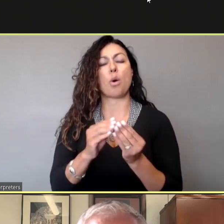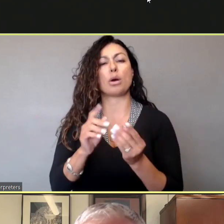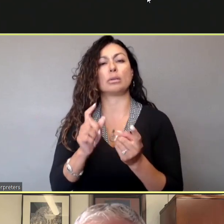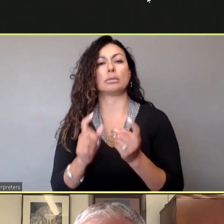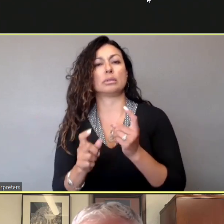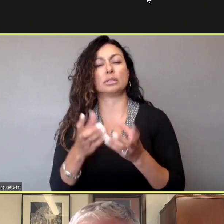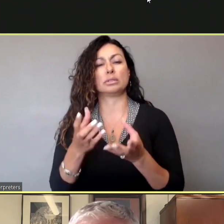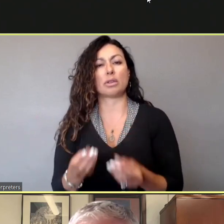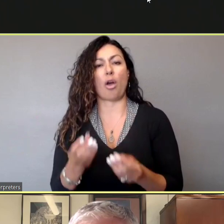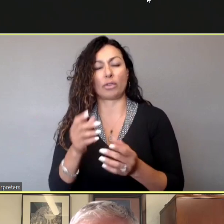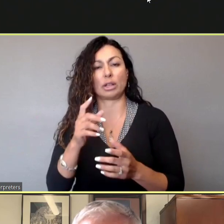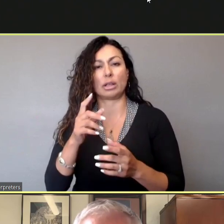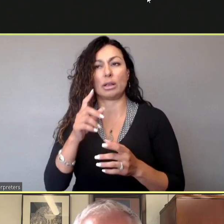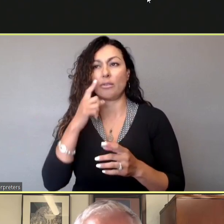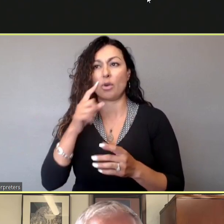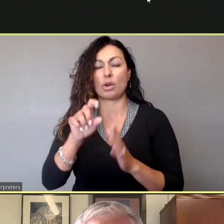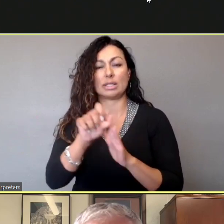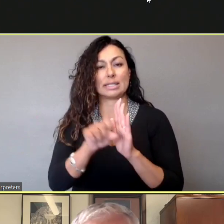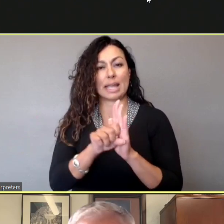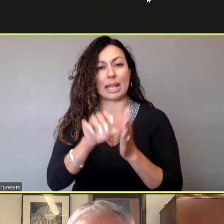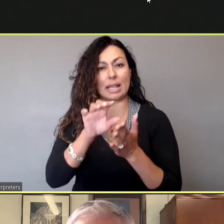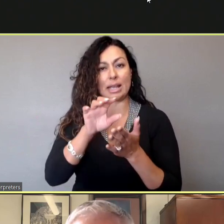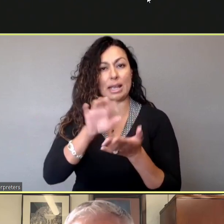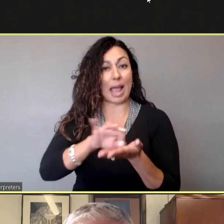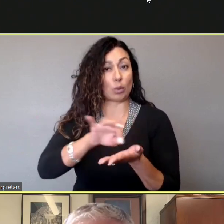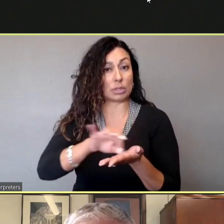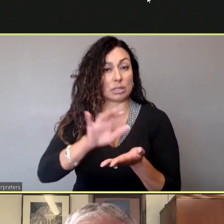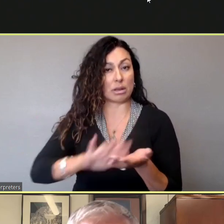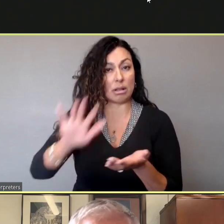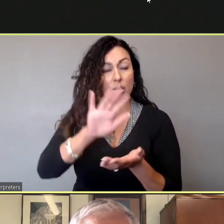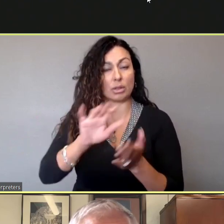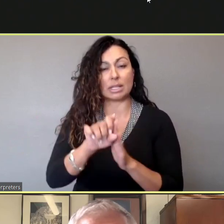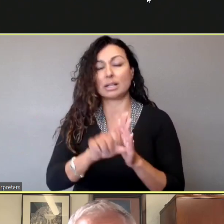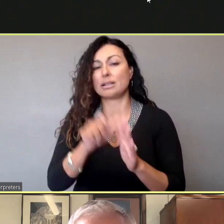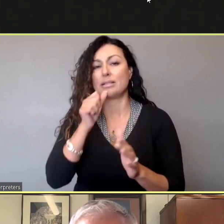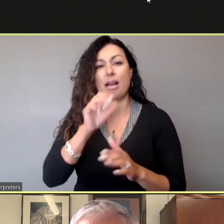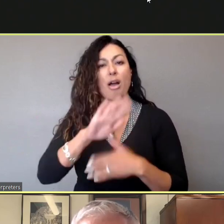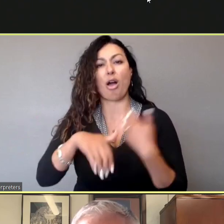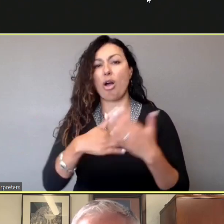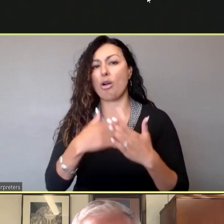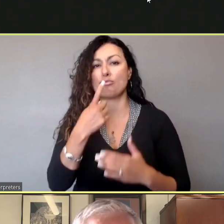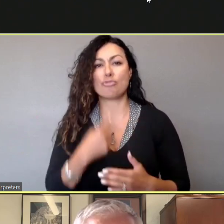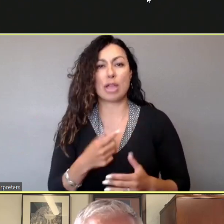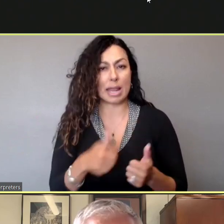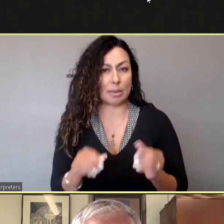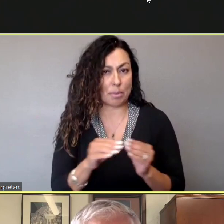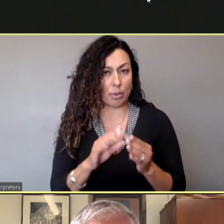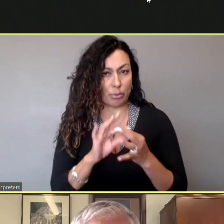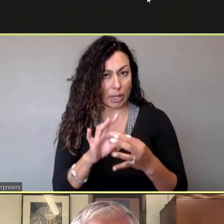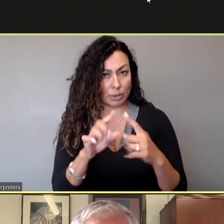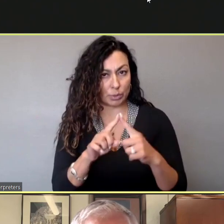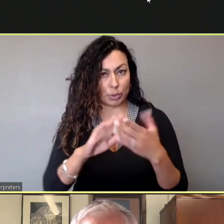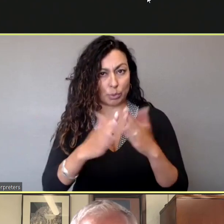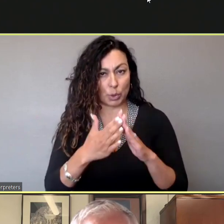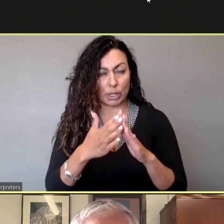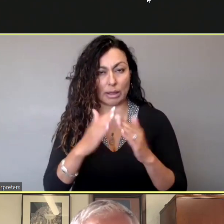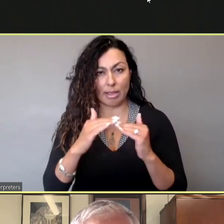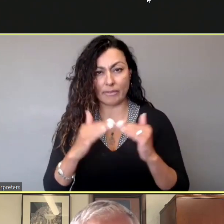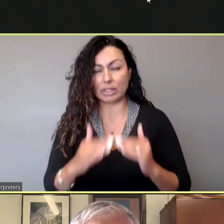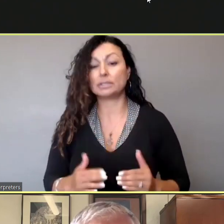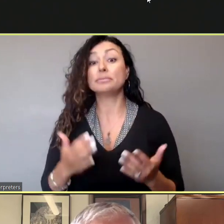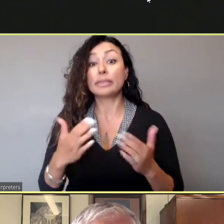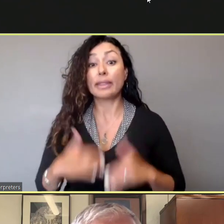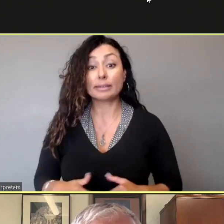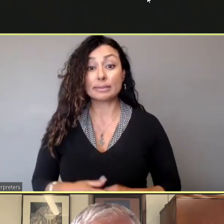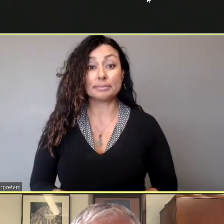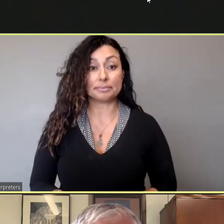counts around the state, and so we're not all red anymore when we look at community levels. Next slide,